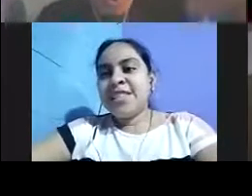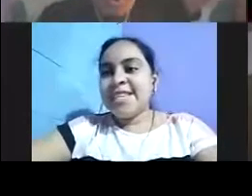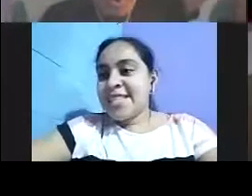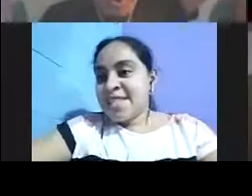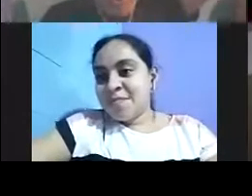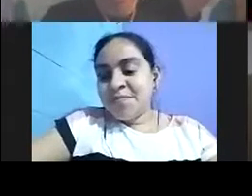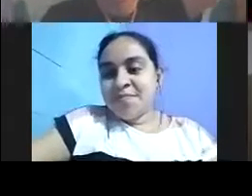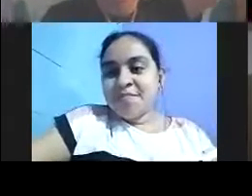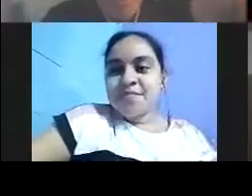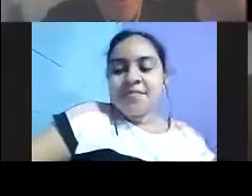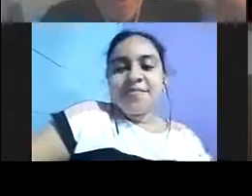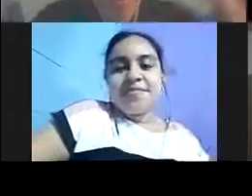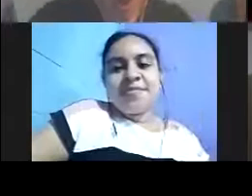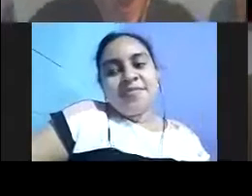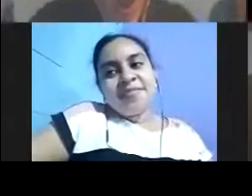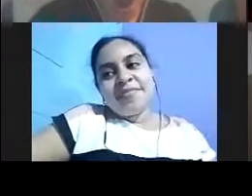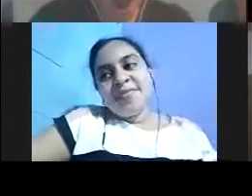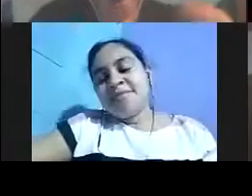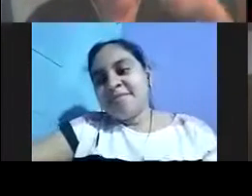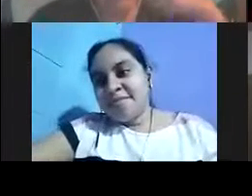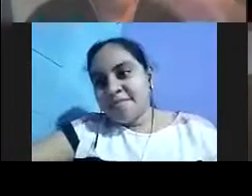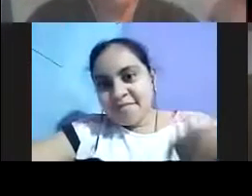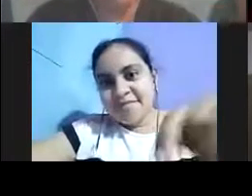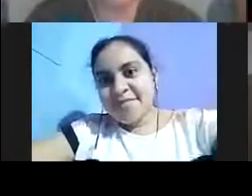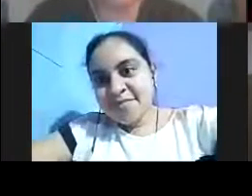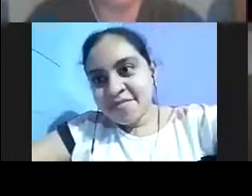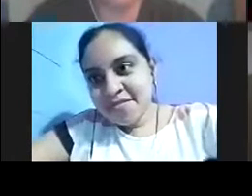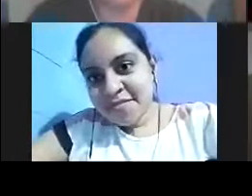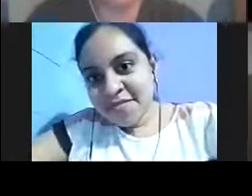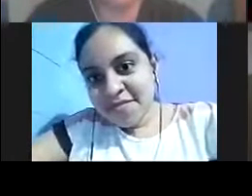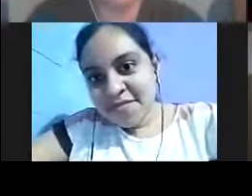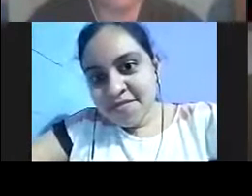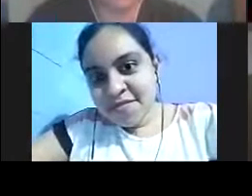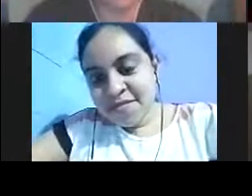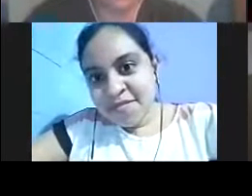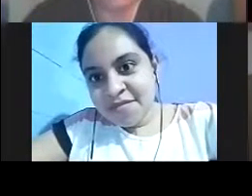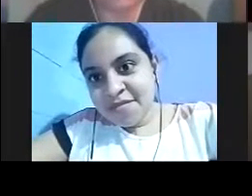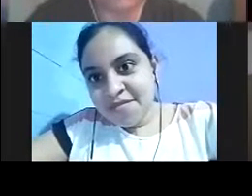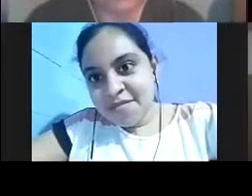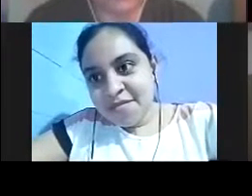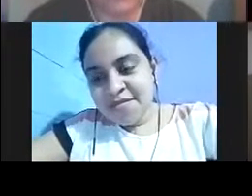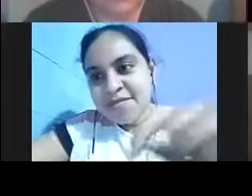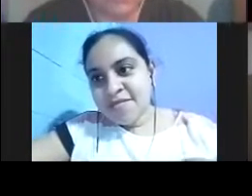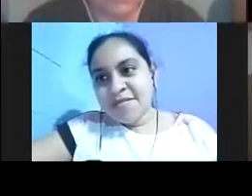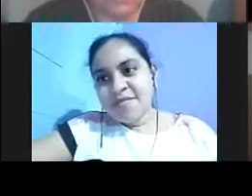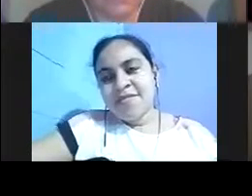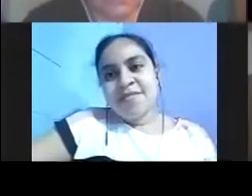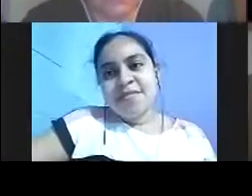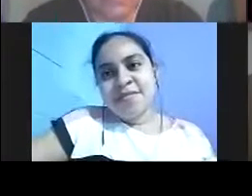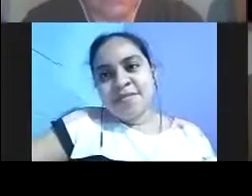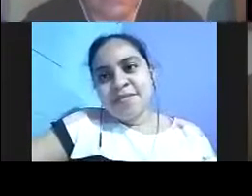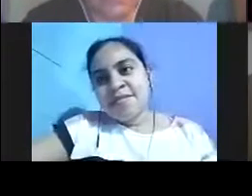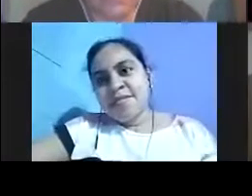Cool. Yes. Nice. Very well. Let's see. What about you, Grecia? What are you